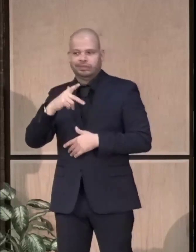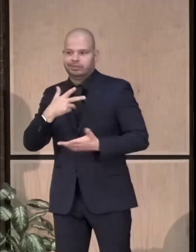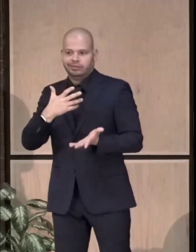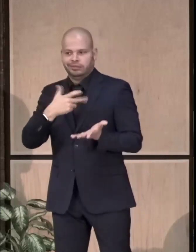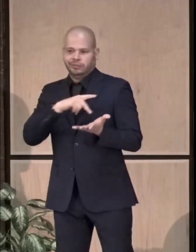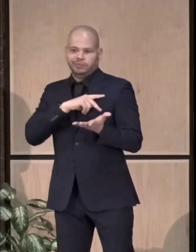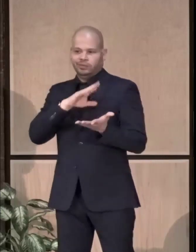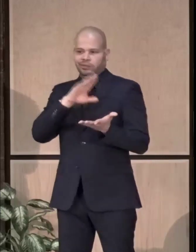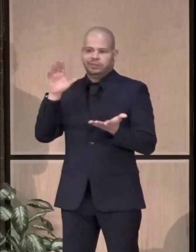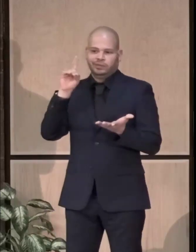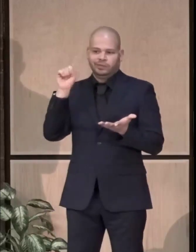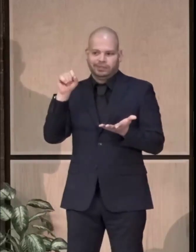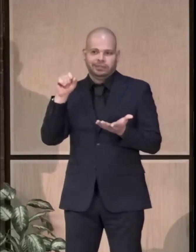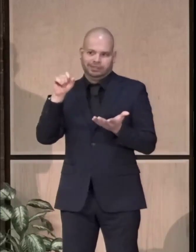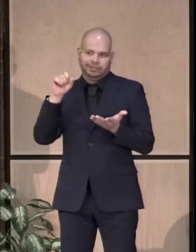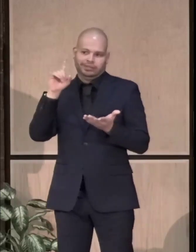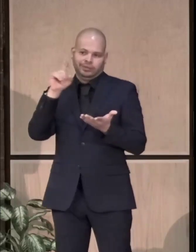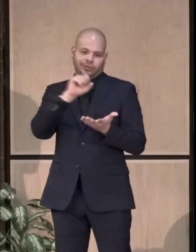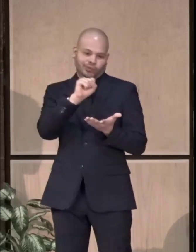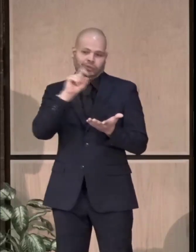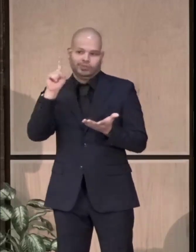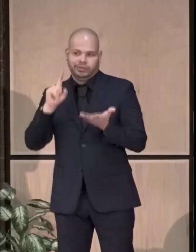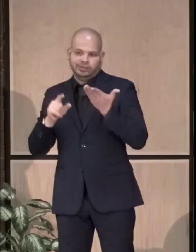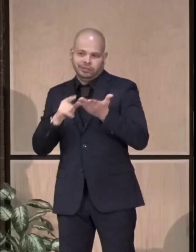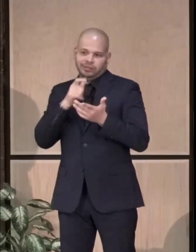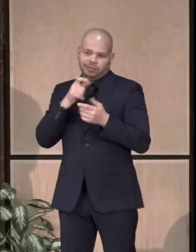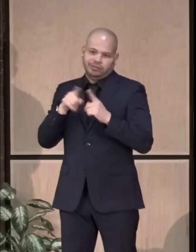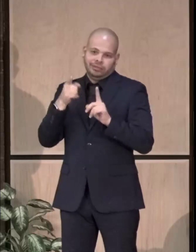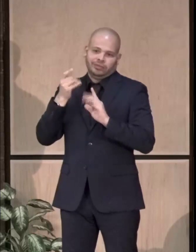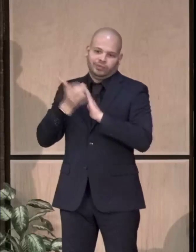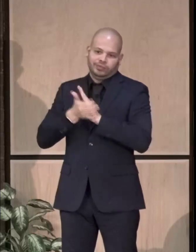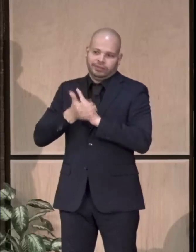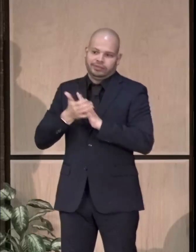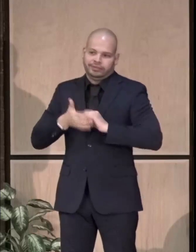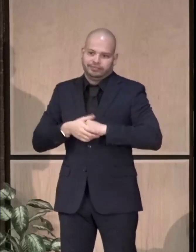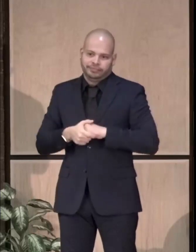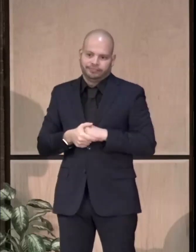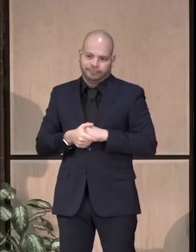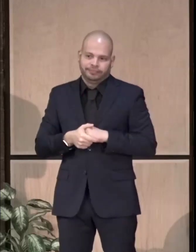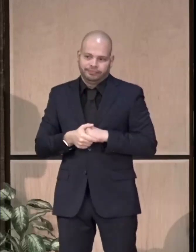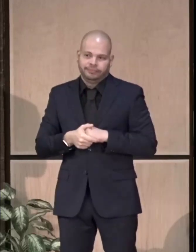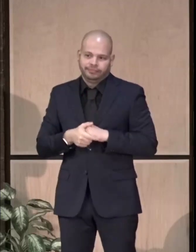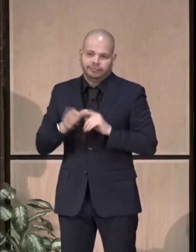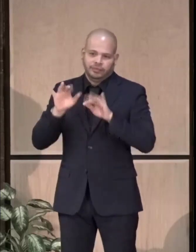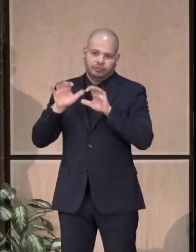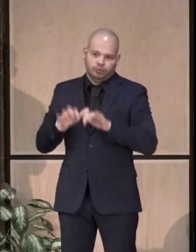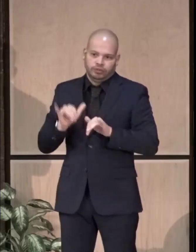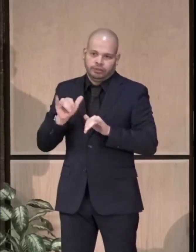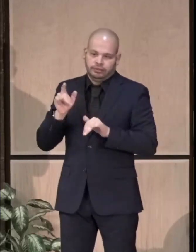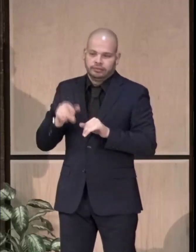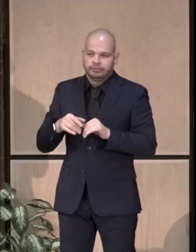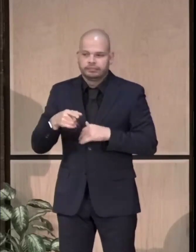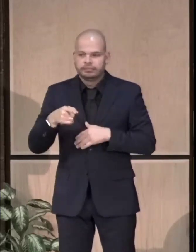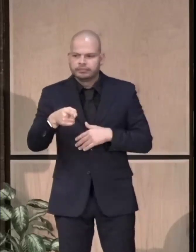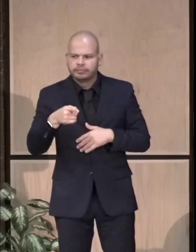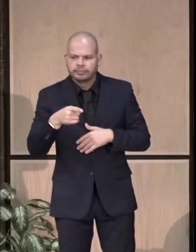group, or if it's done by another organization higher than that. So it's boilerplate. It's